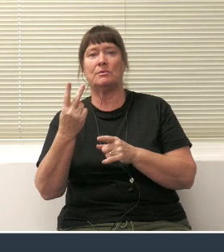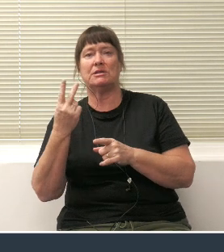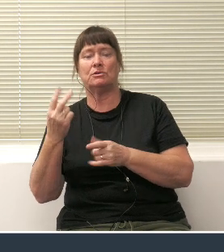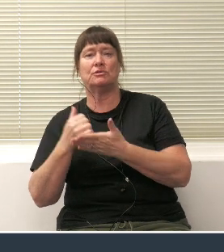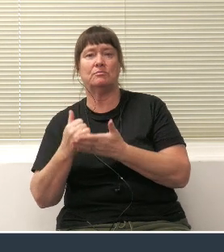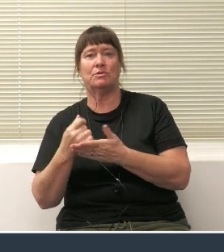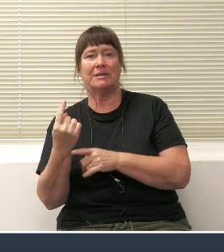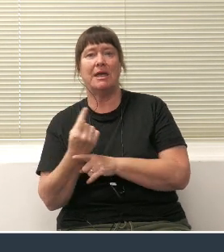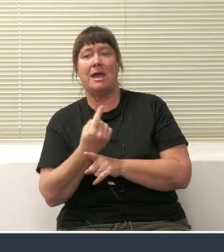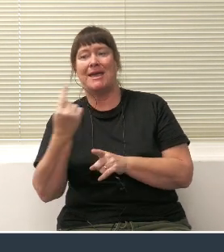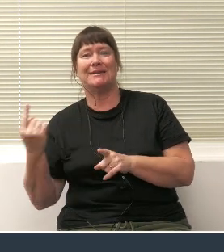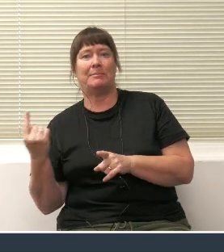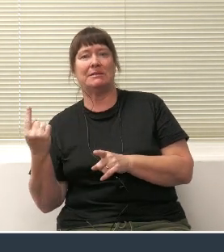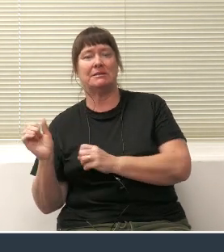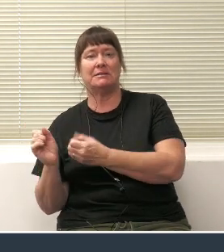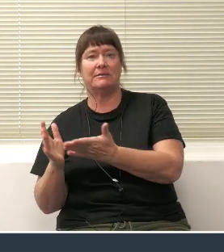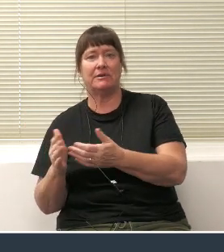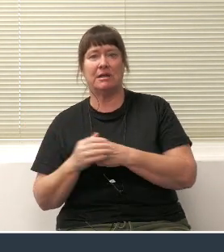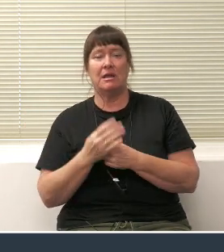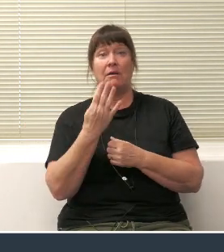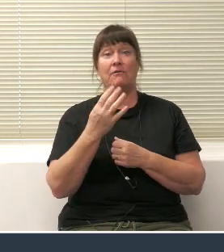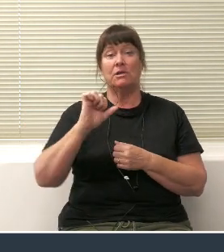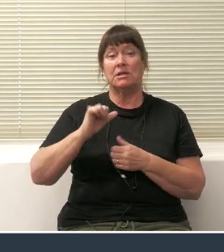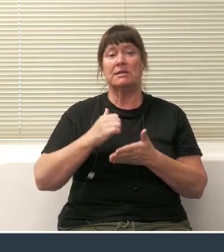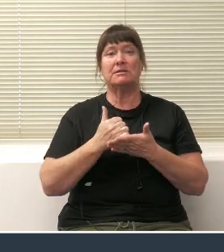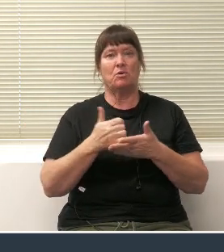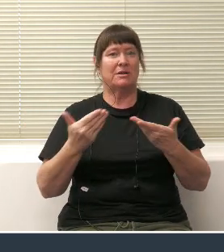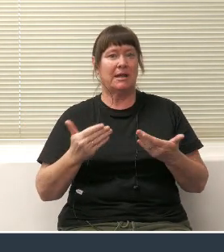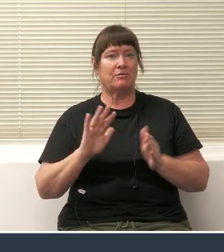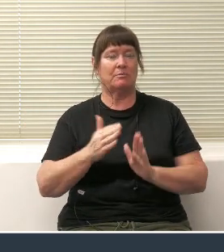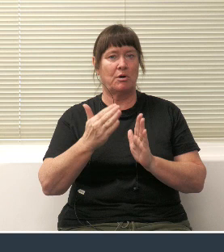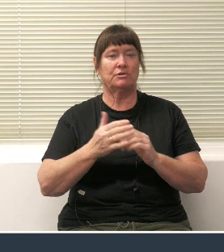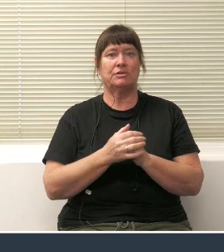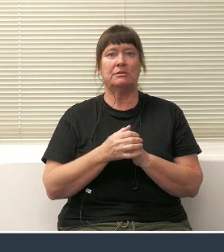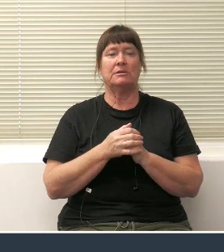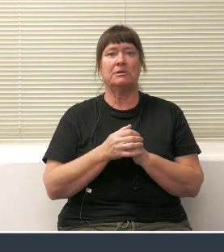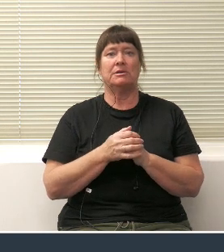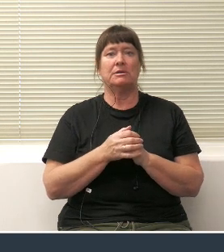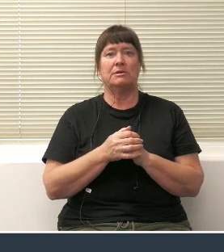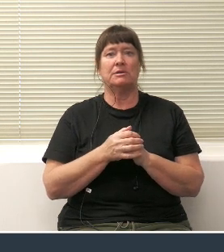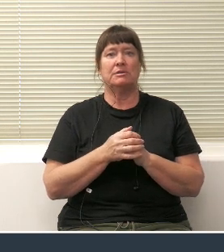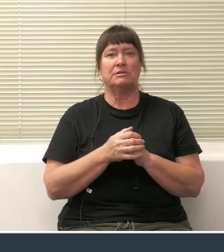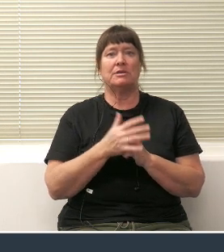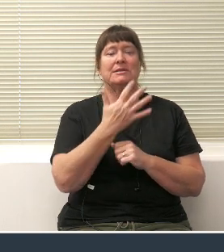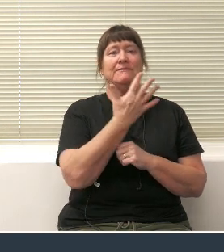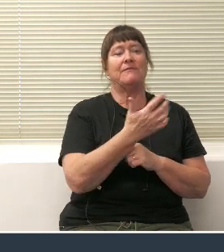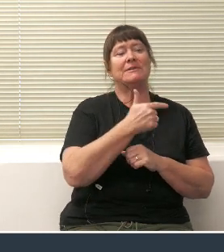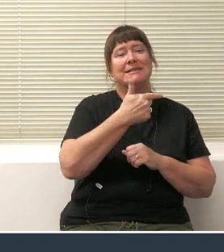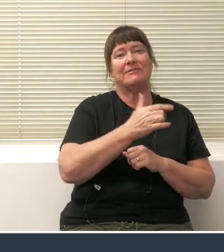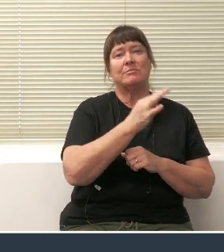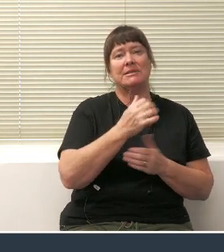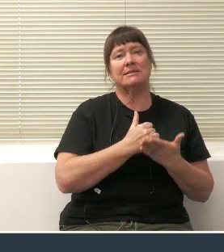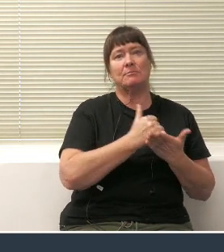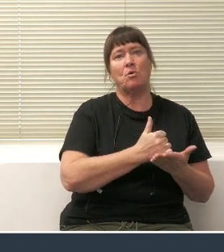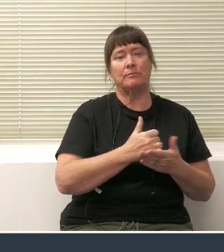122 supported independent delivery, and 49 supported the current approach. So this equates to 57% support of council's